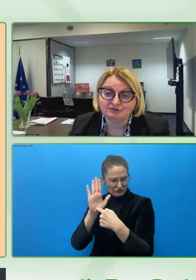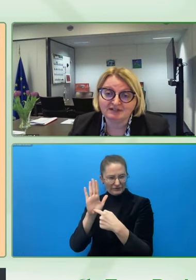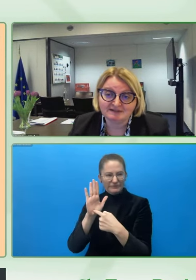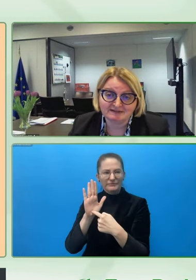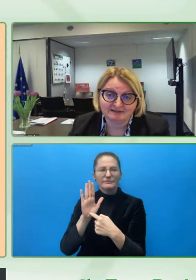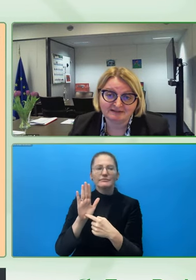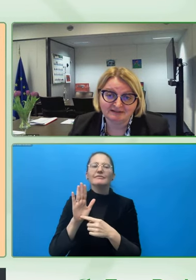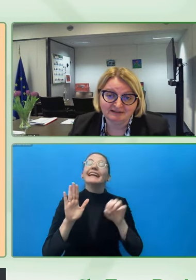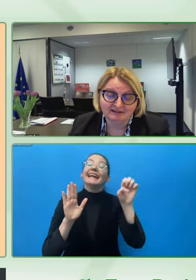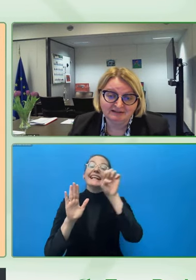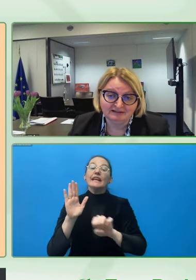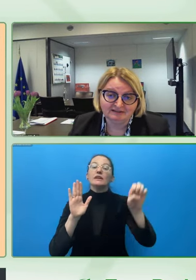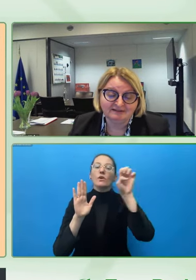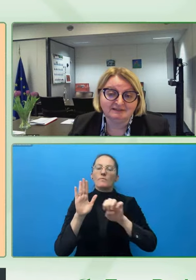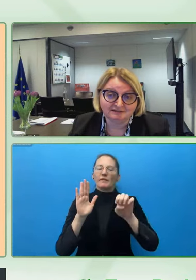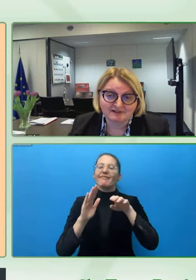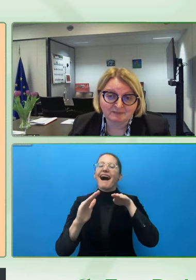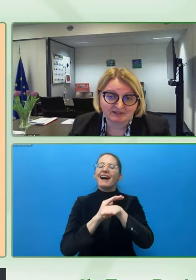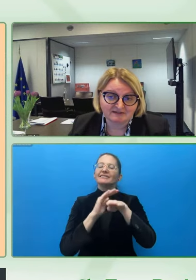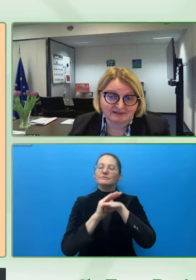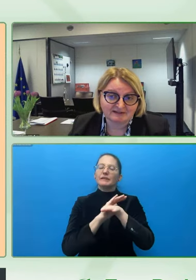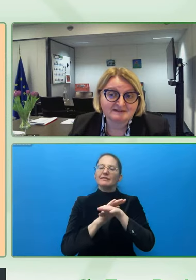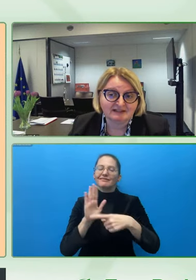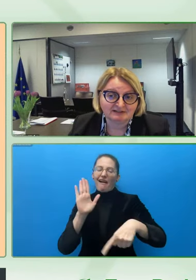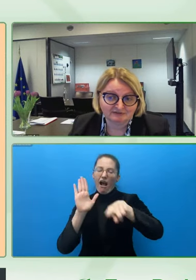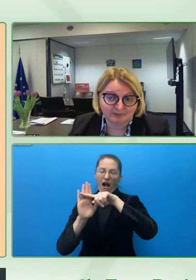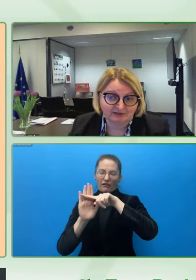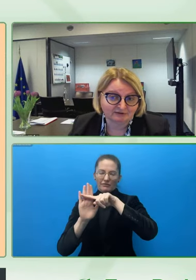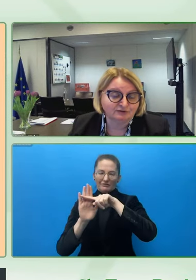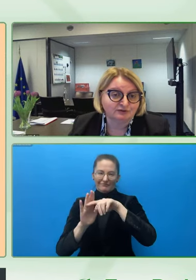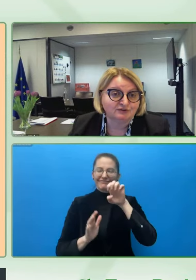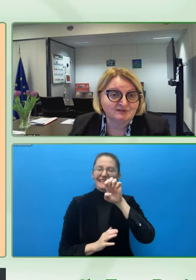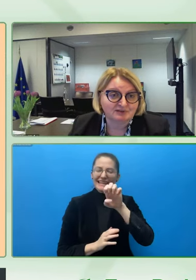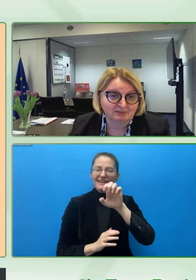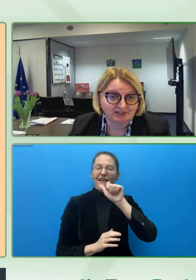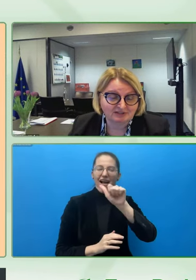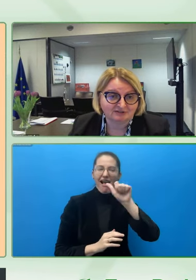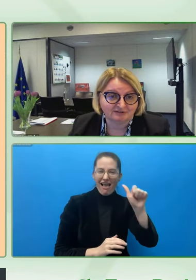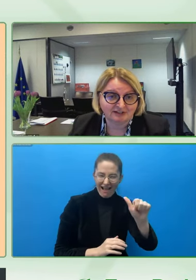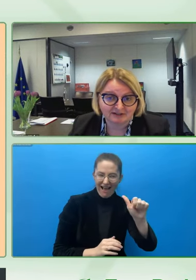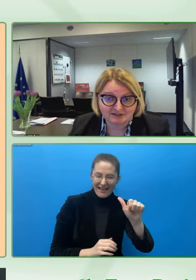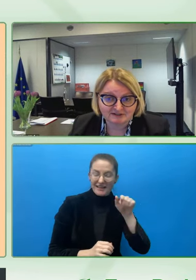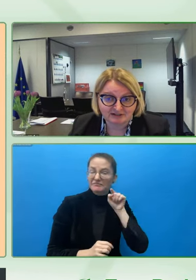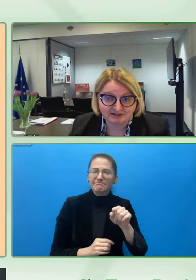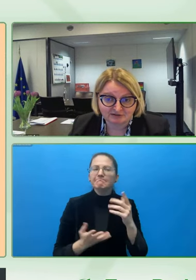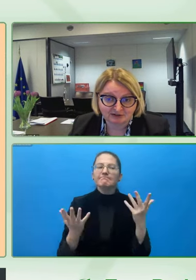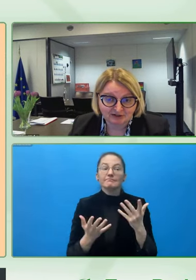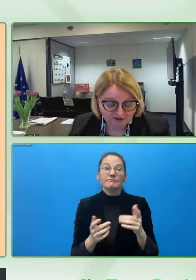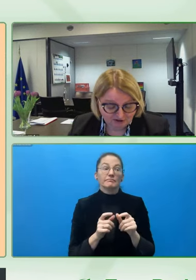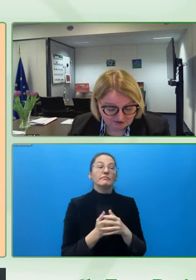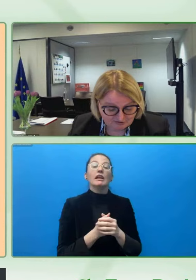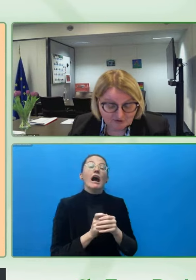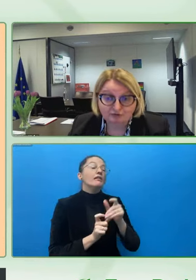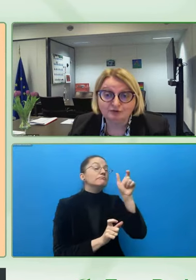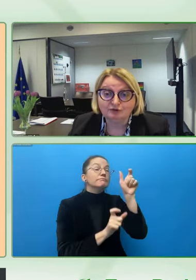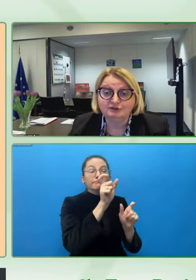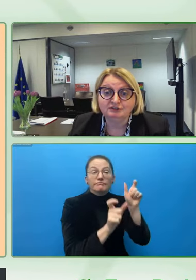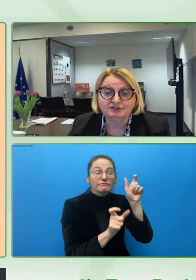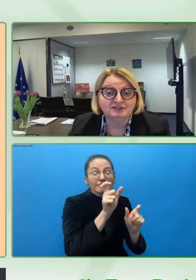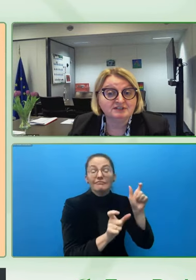you the rest, the other aspects and the state of play on non-discrimination legislation.